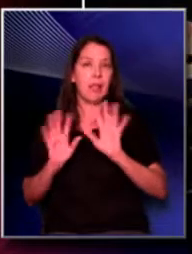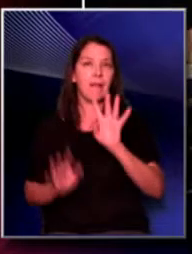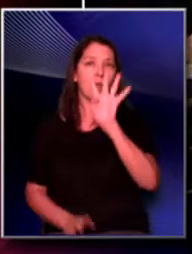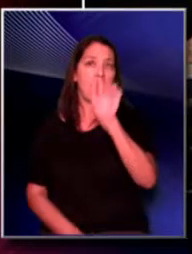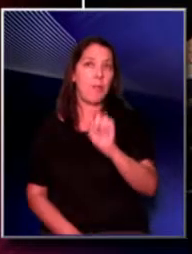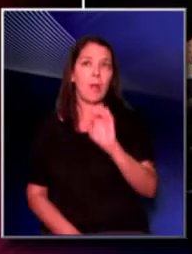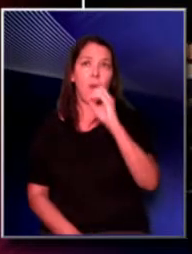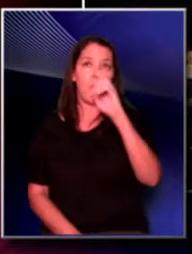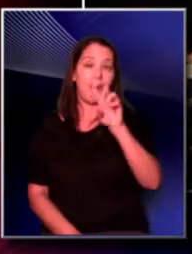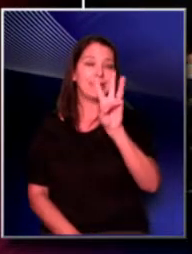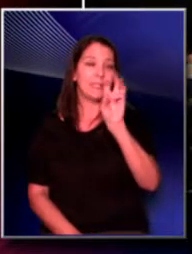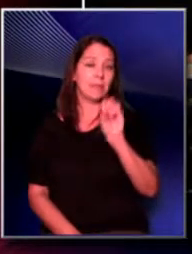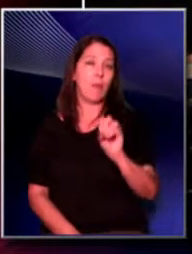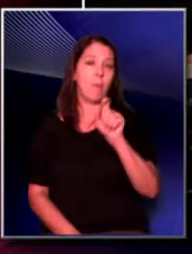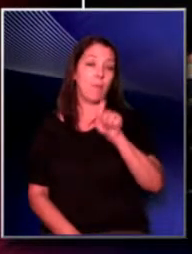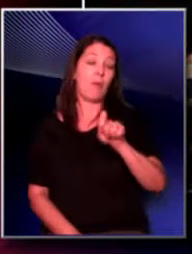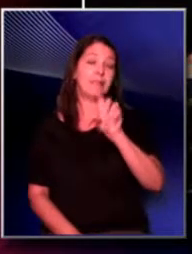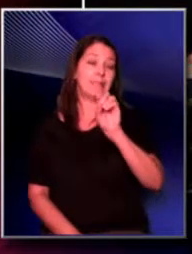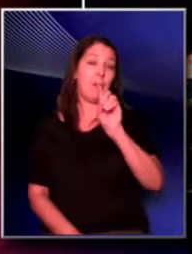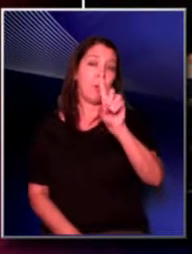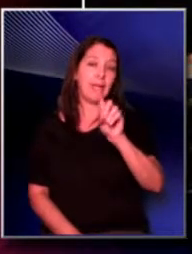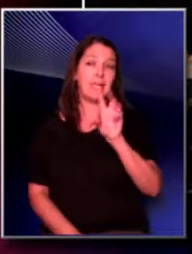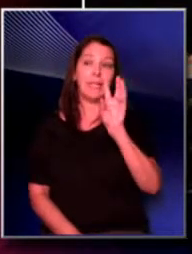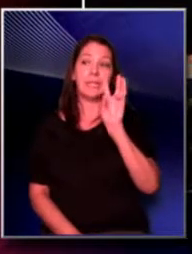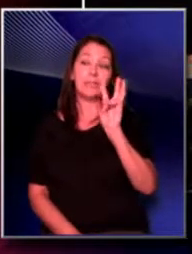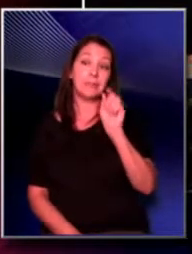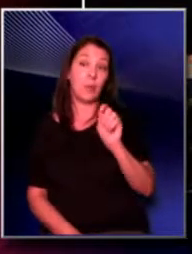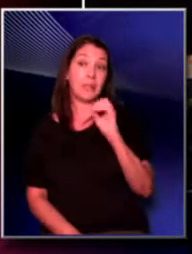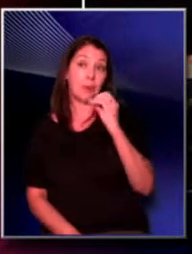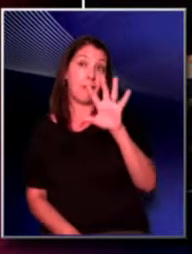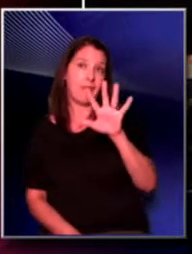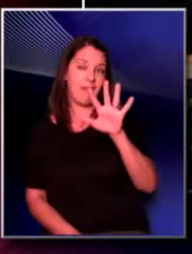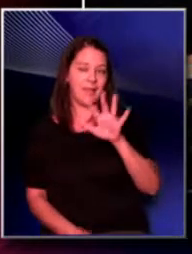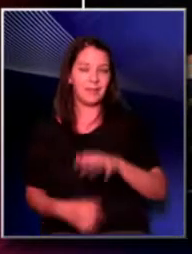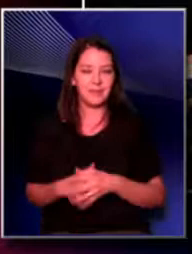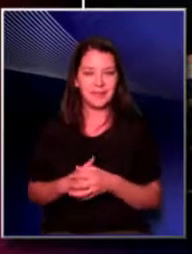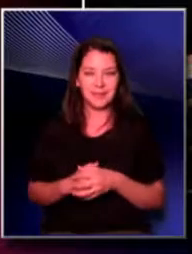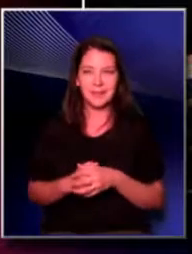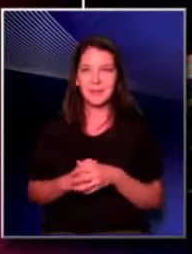4.01, 6.04, and 6.05.